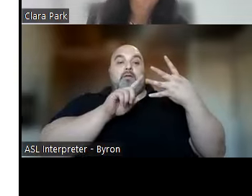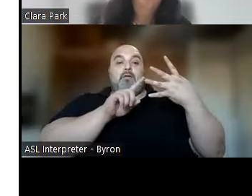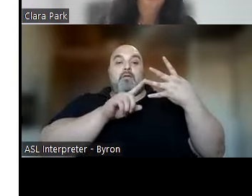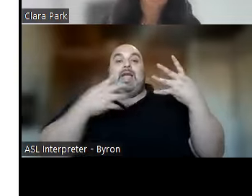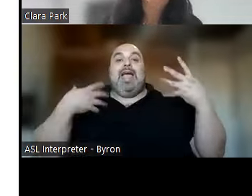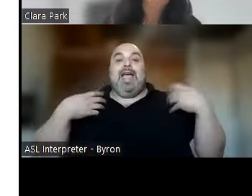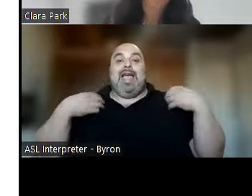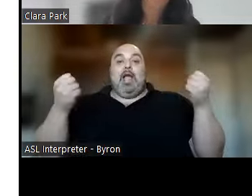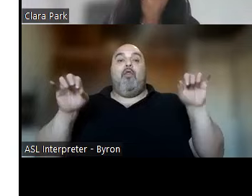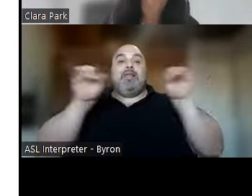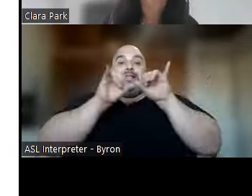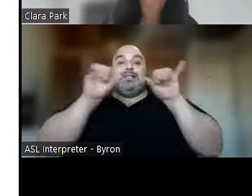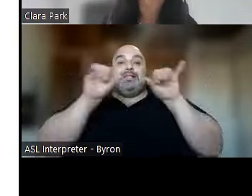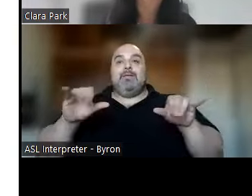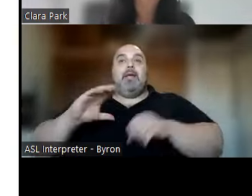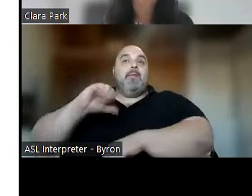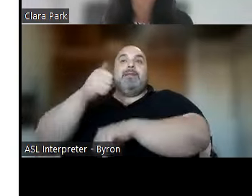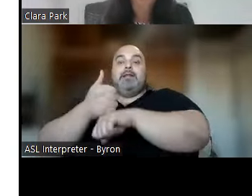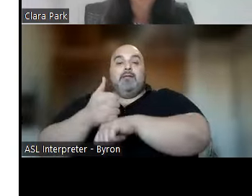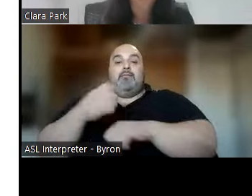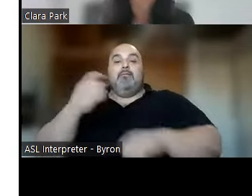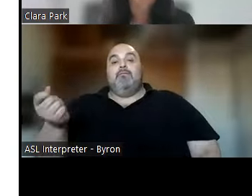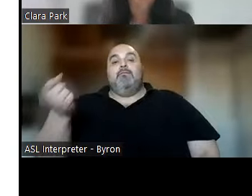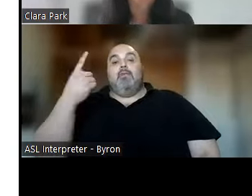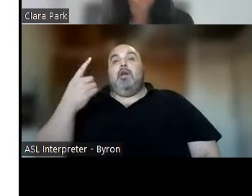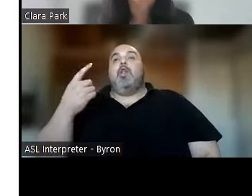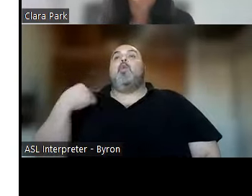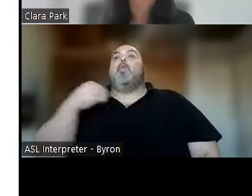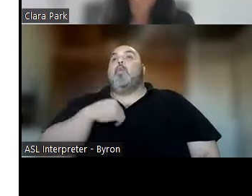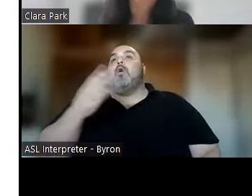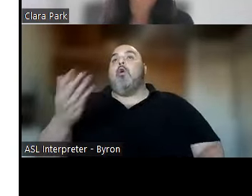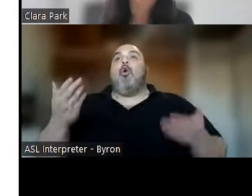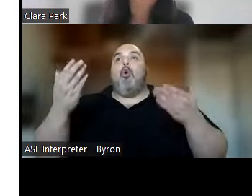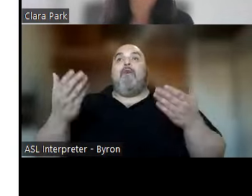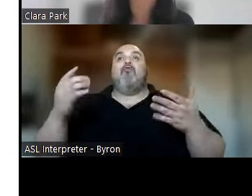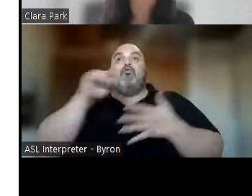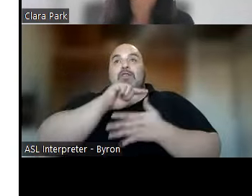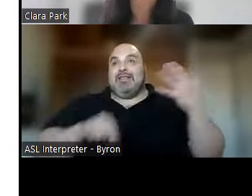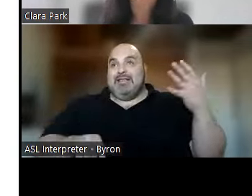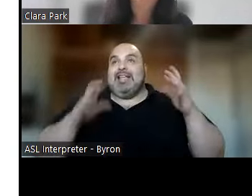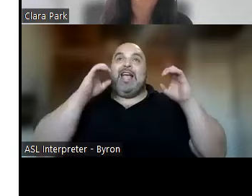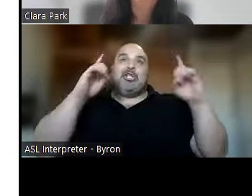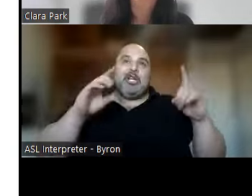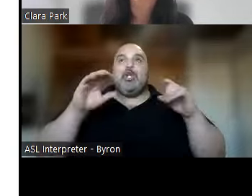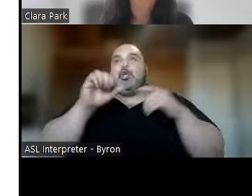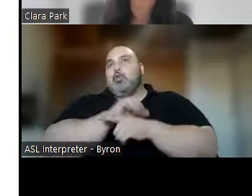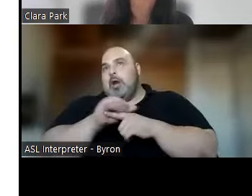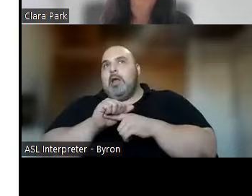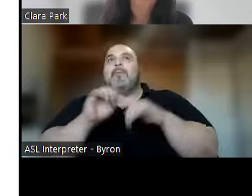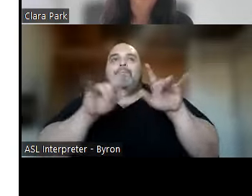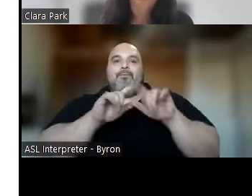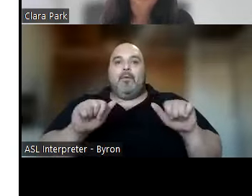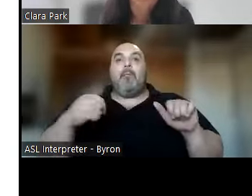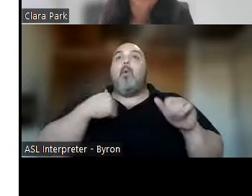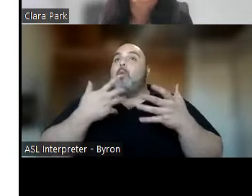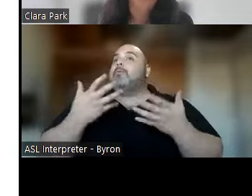systems implementation. So understanding that, of course, we're offering these educational modules and trainings, but we also wanted to